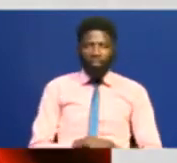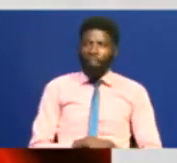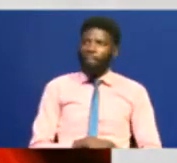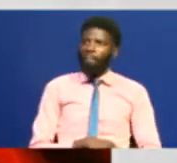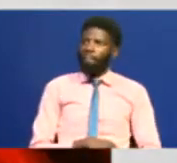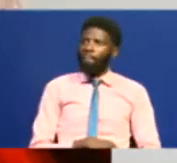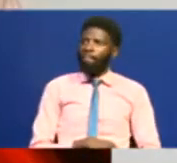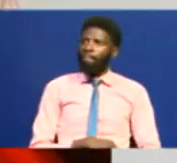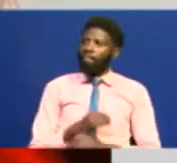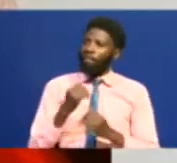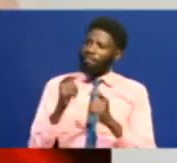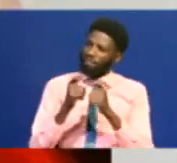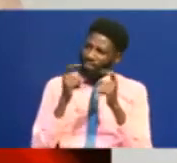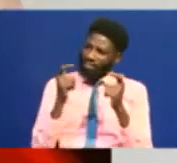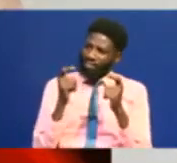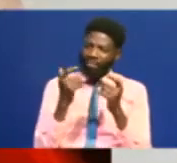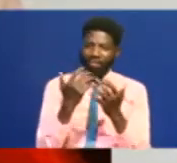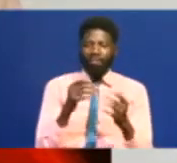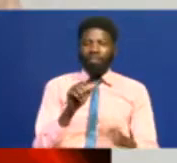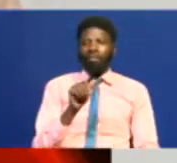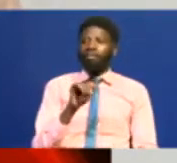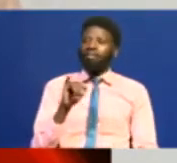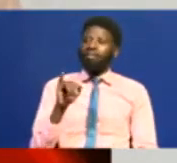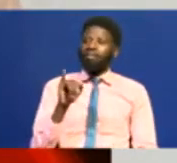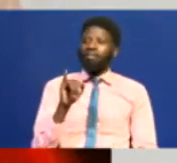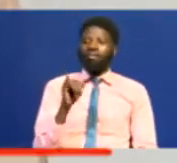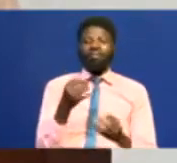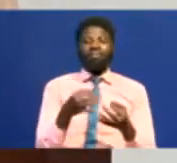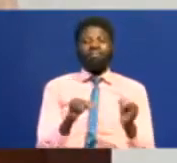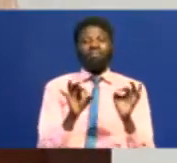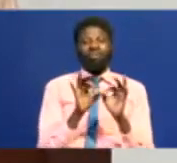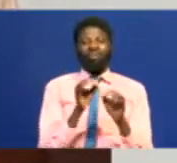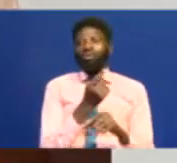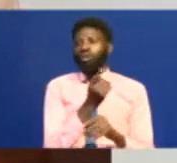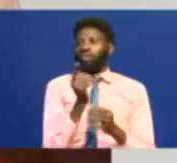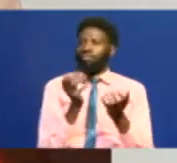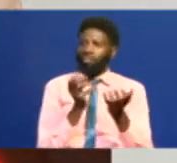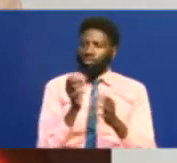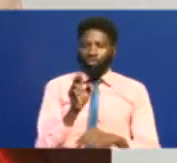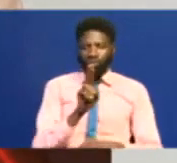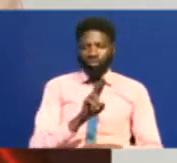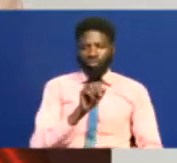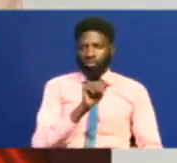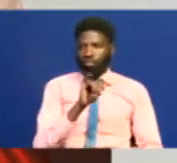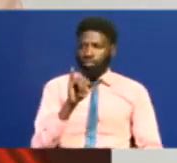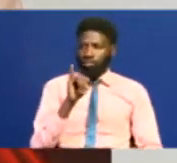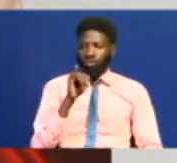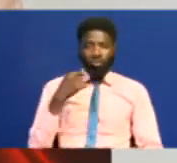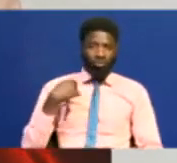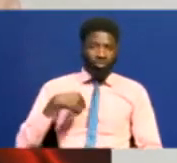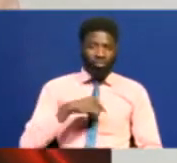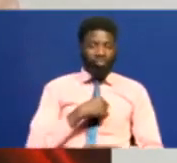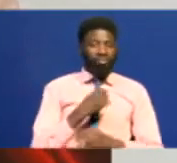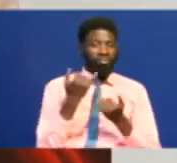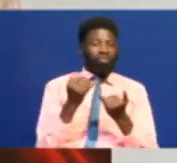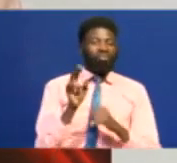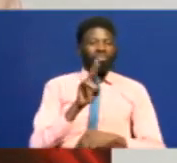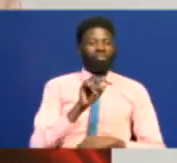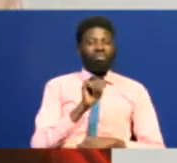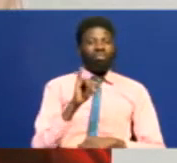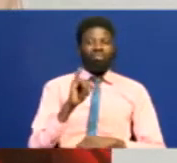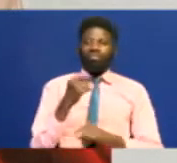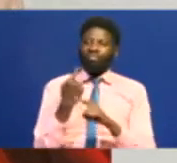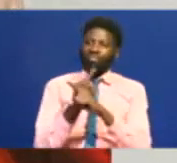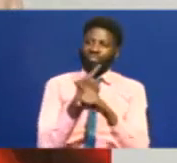biggest emerging trend right now is AI. Mm-hmm. And it is important for every startup to utilize AI. Mm-hmm. For us, we have incorporated AI in